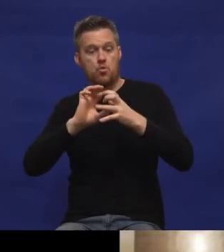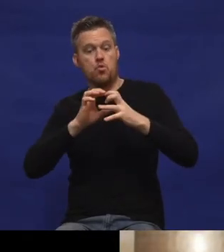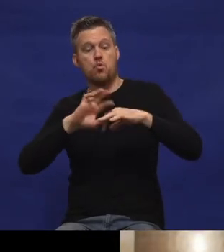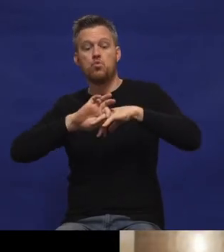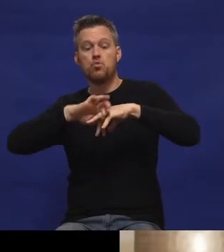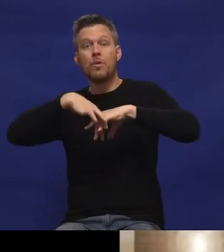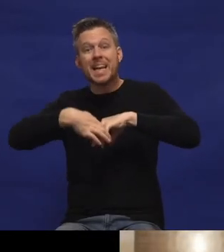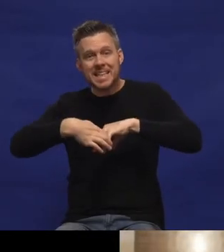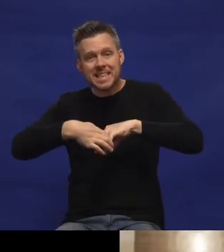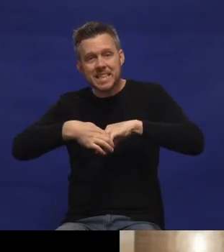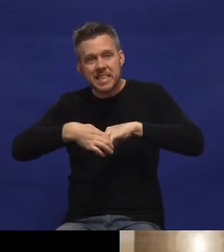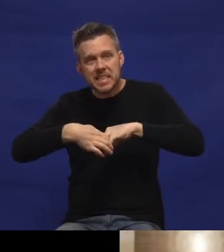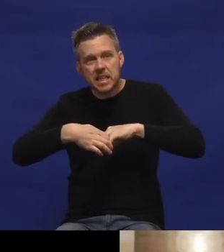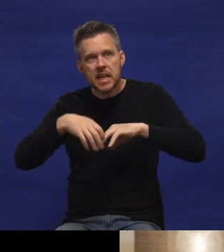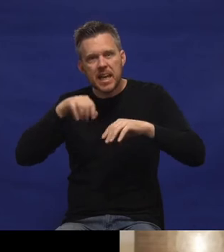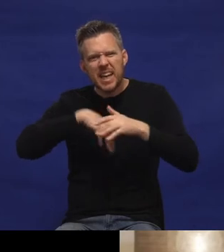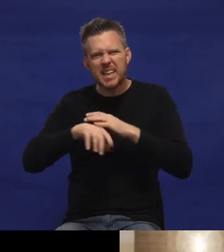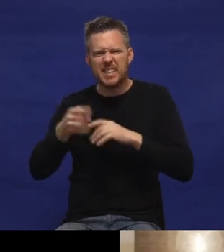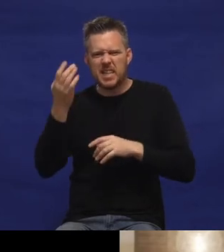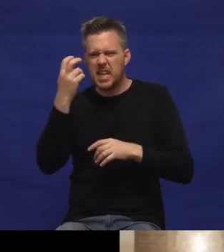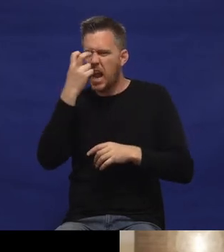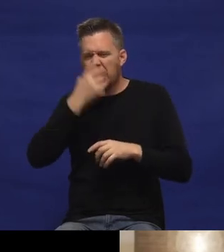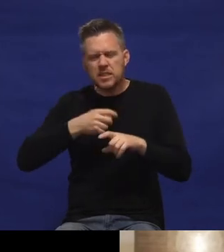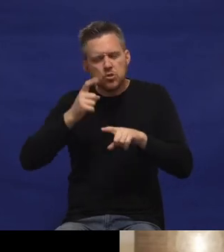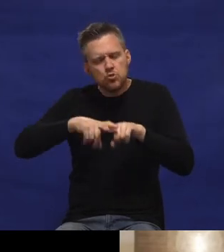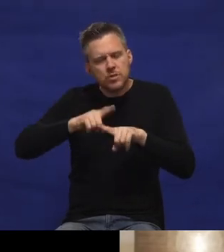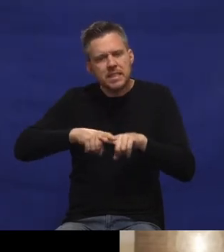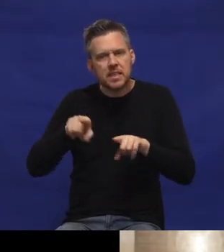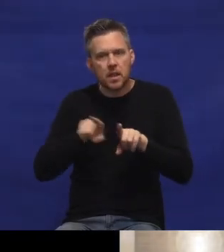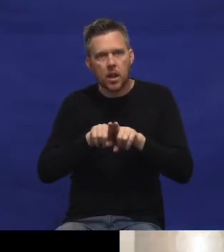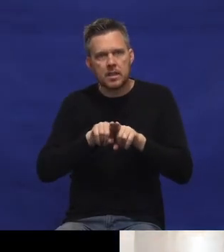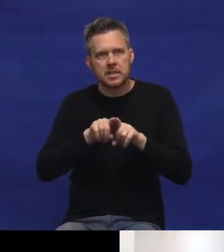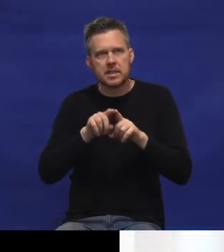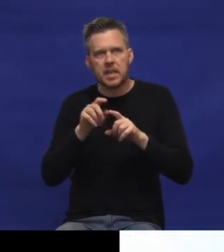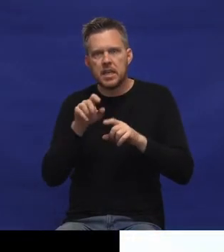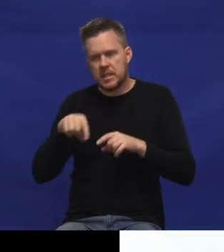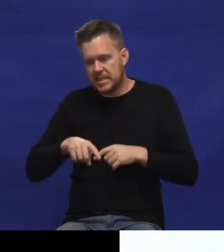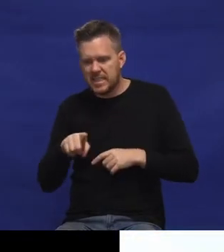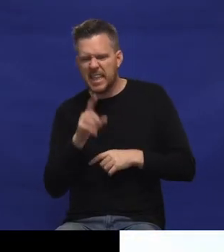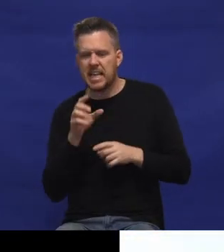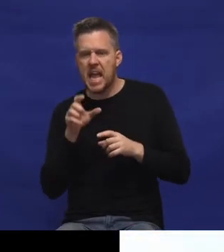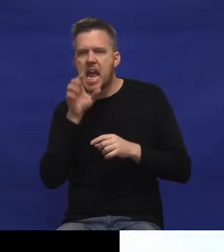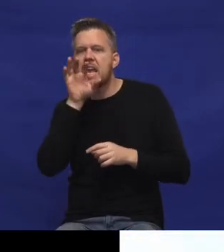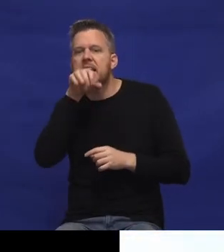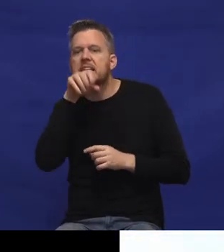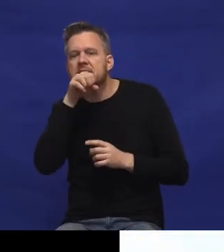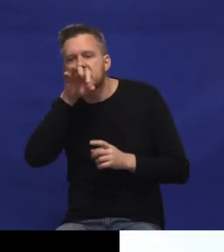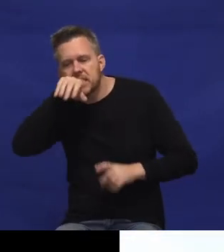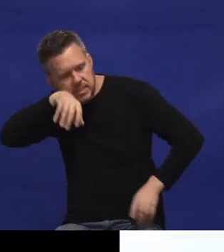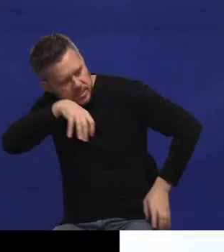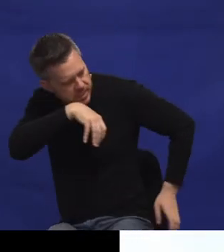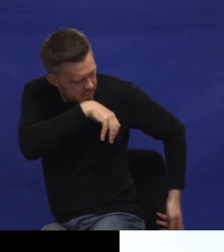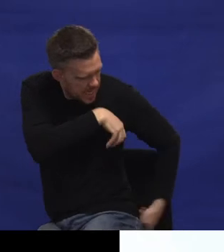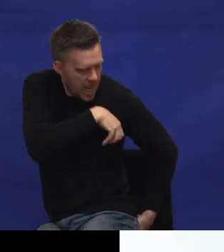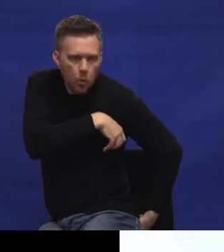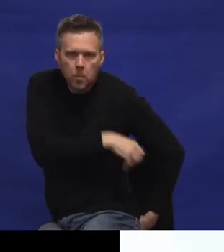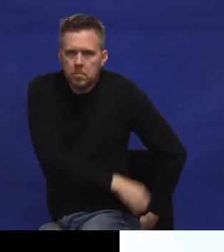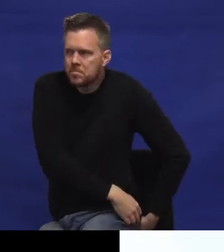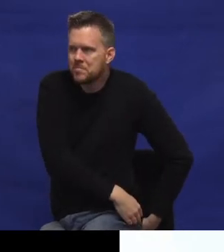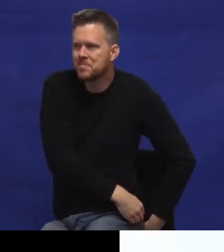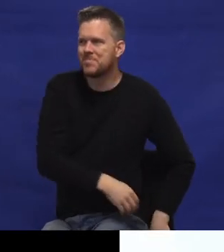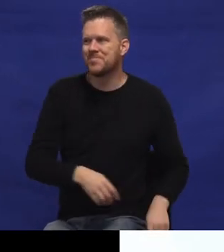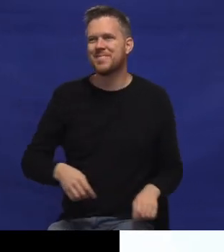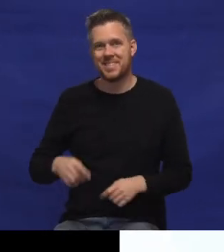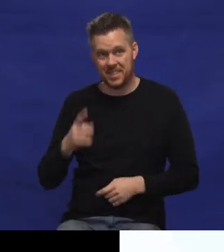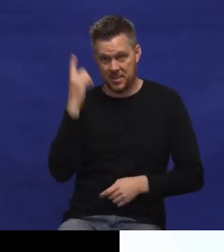ring. In ancient Greek, it would be the snake eating its tail called the Ouroboros. This is